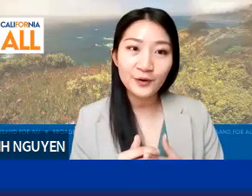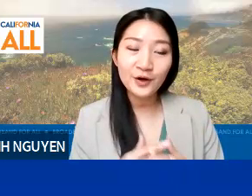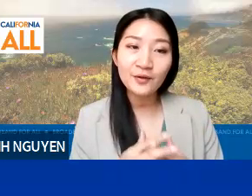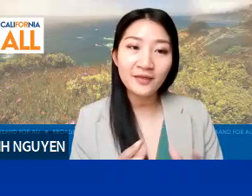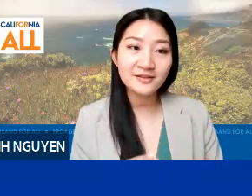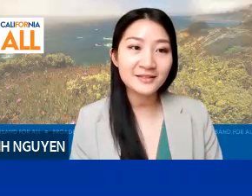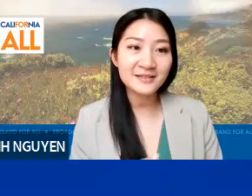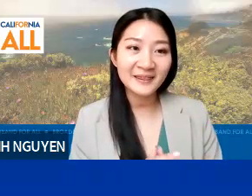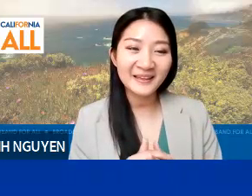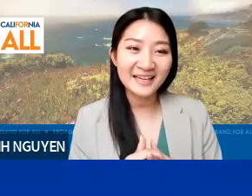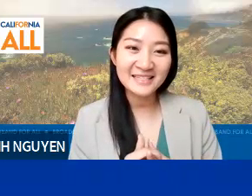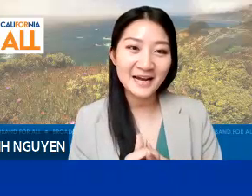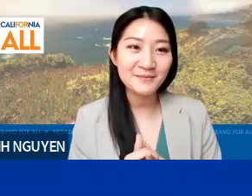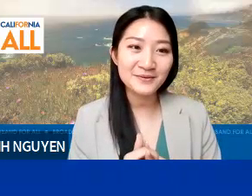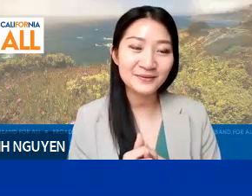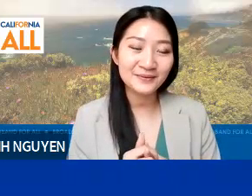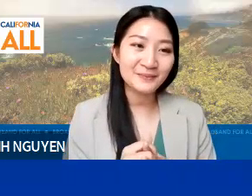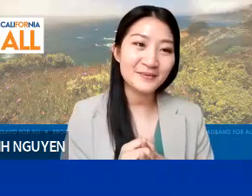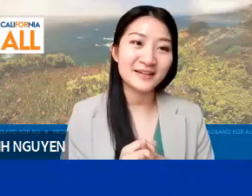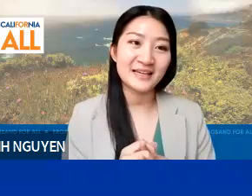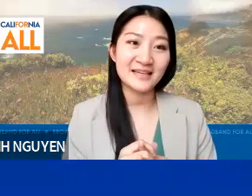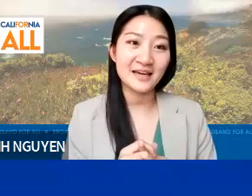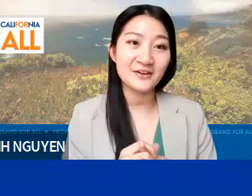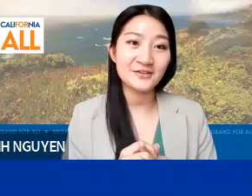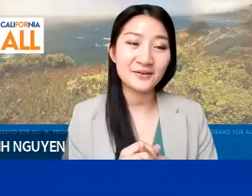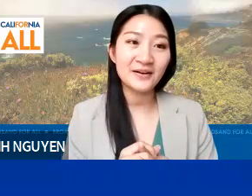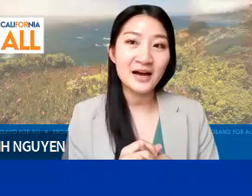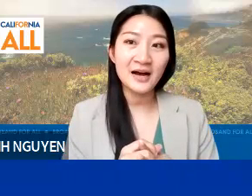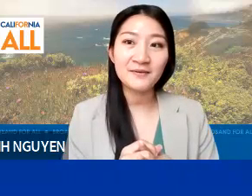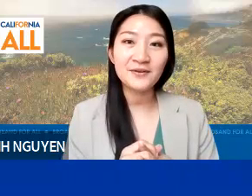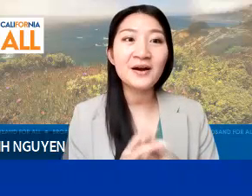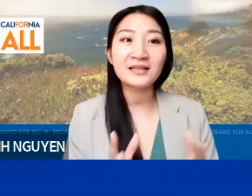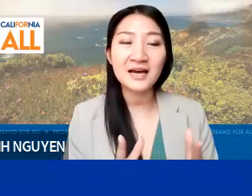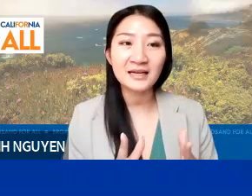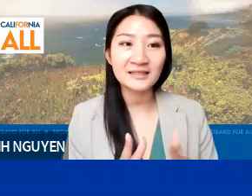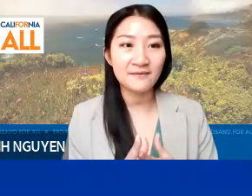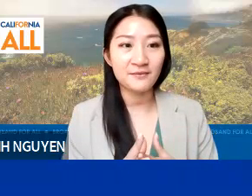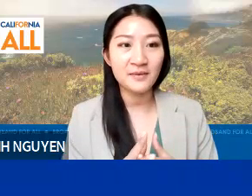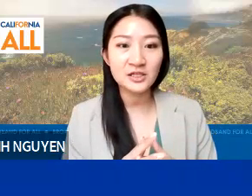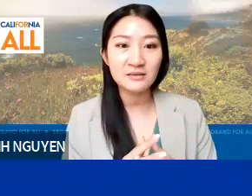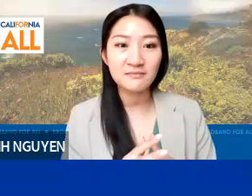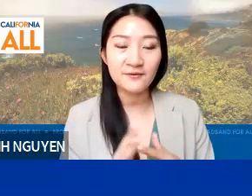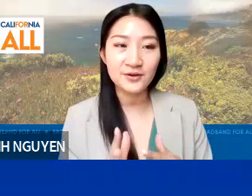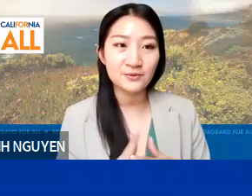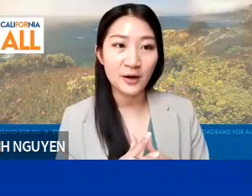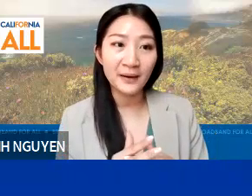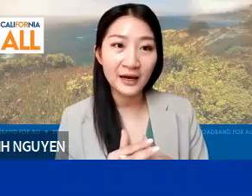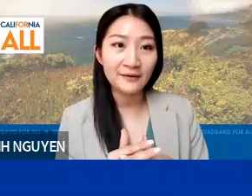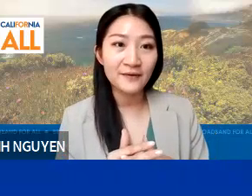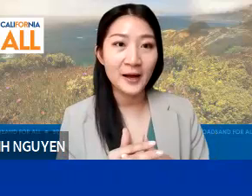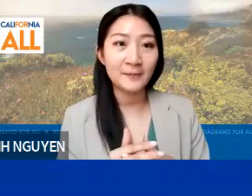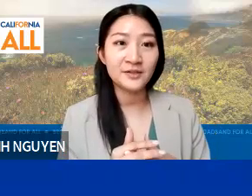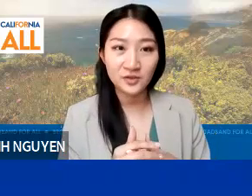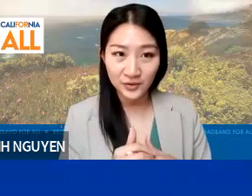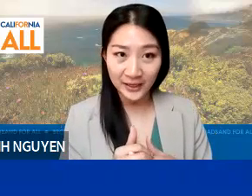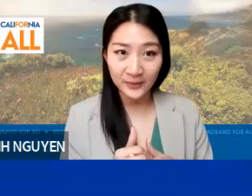involved. So know that this is not the last time we'll be working together. So a few contact information before you drop